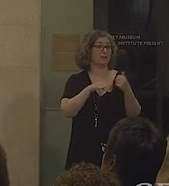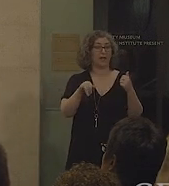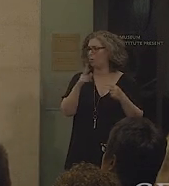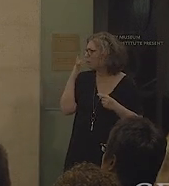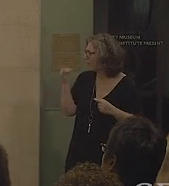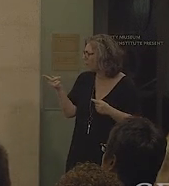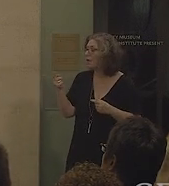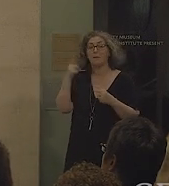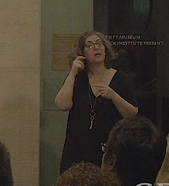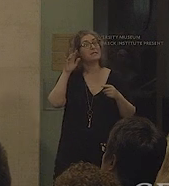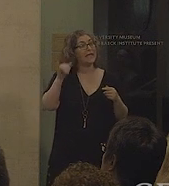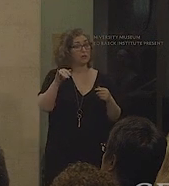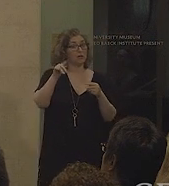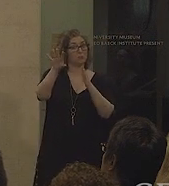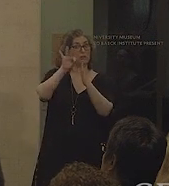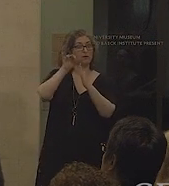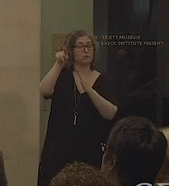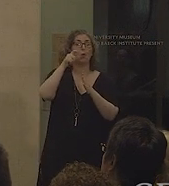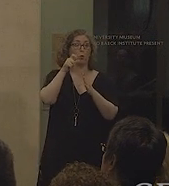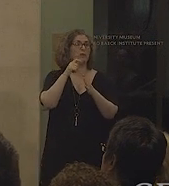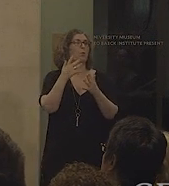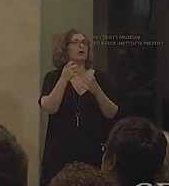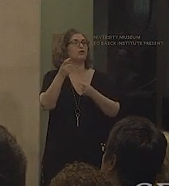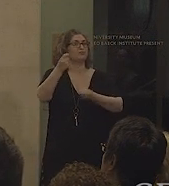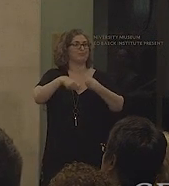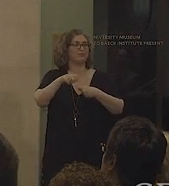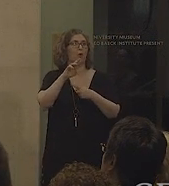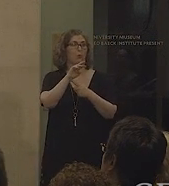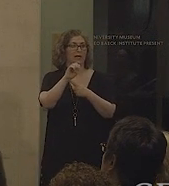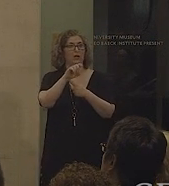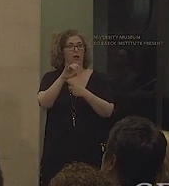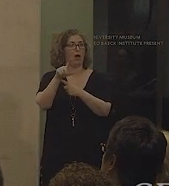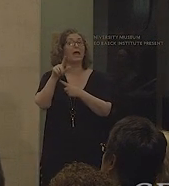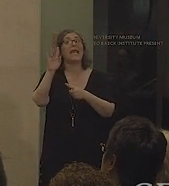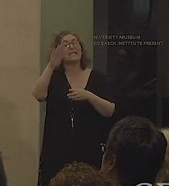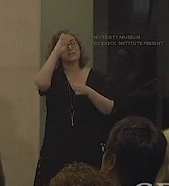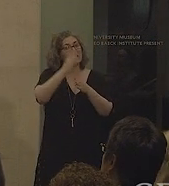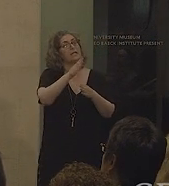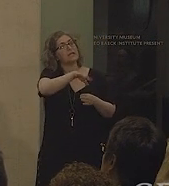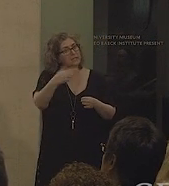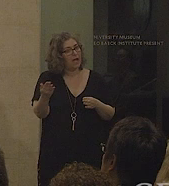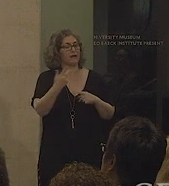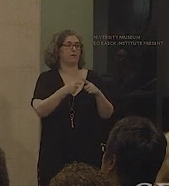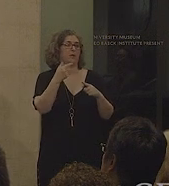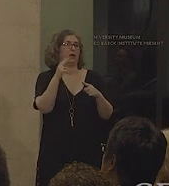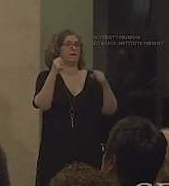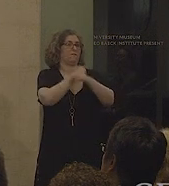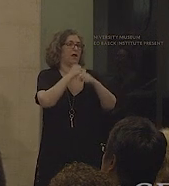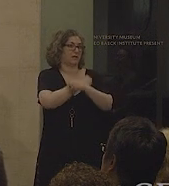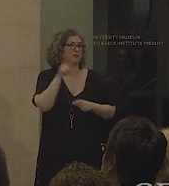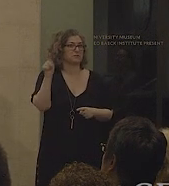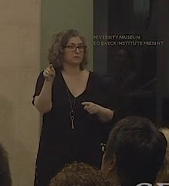why? Because that elected official who the recall is on lost his son to gun violence. And